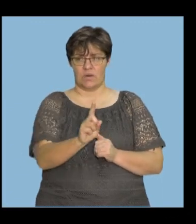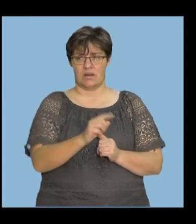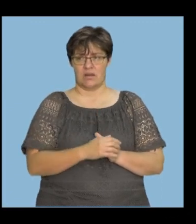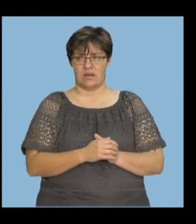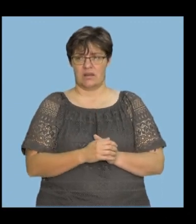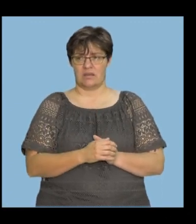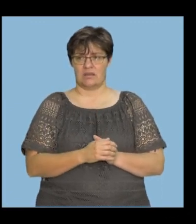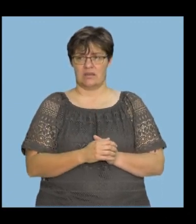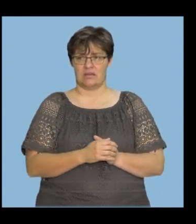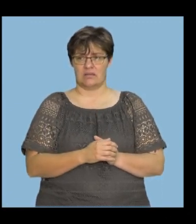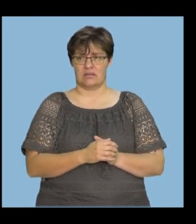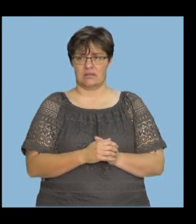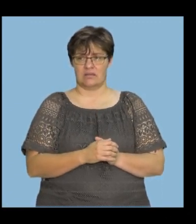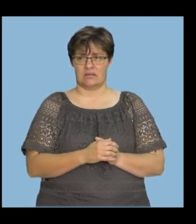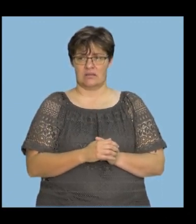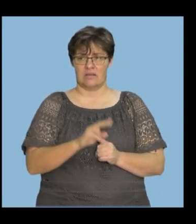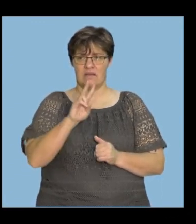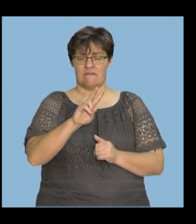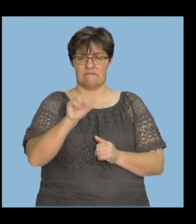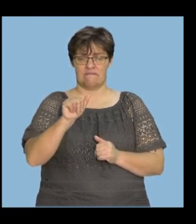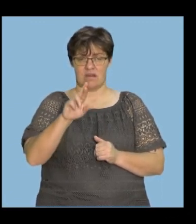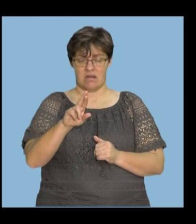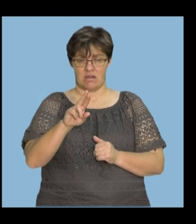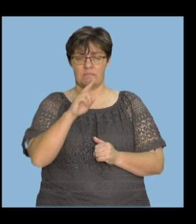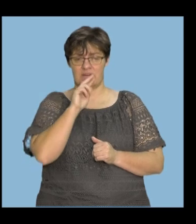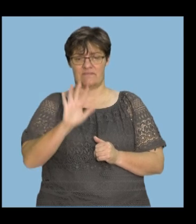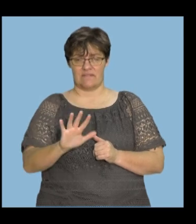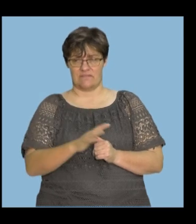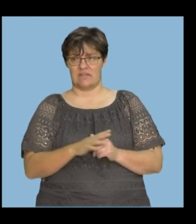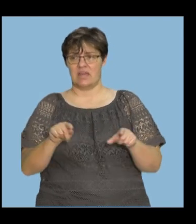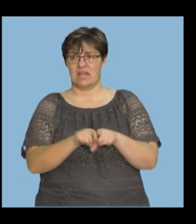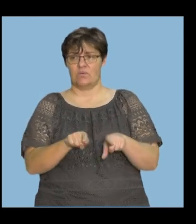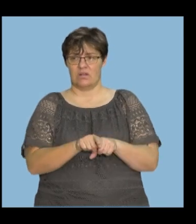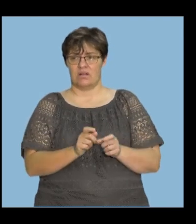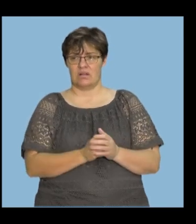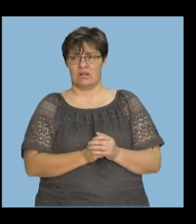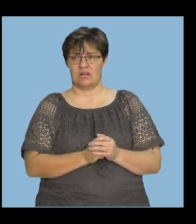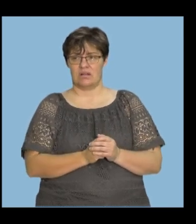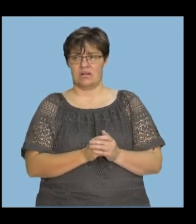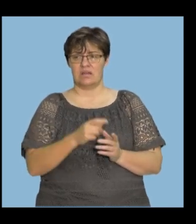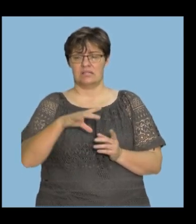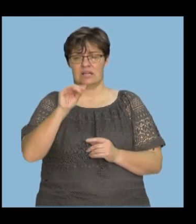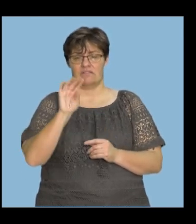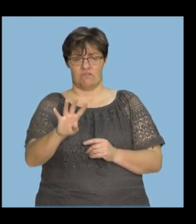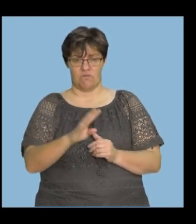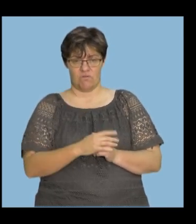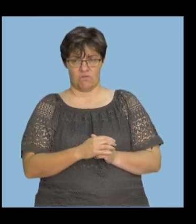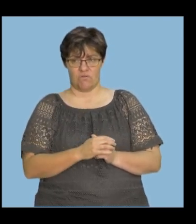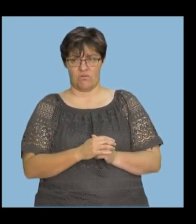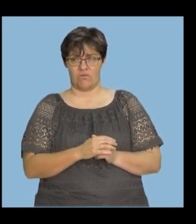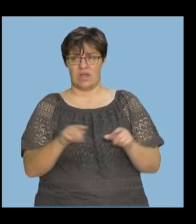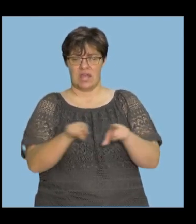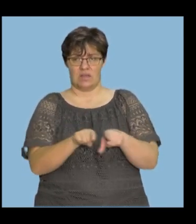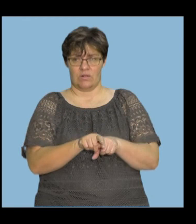1. Then we're going to go var, which is 5, equal. Then we're going to select 4, which is